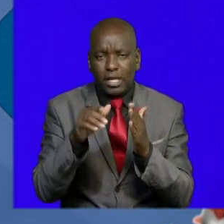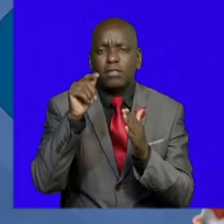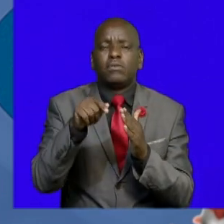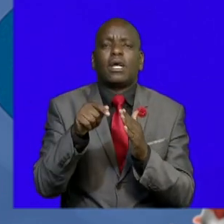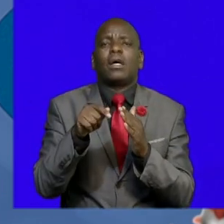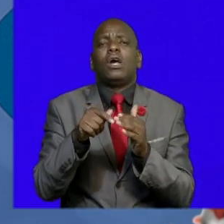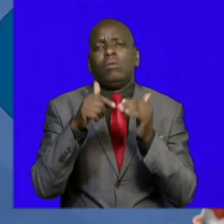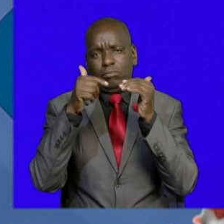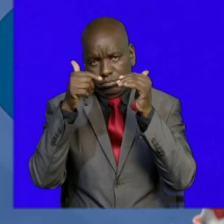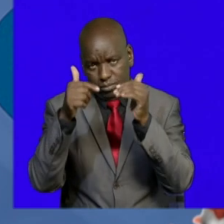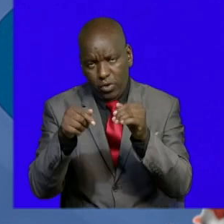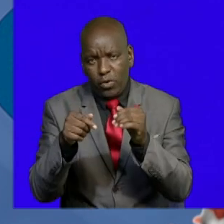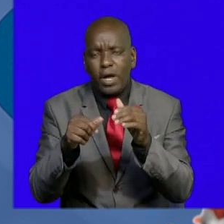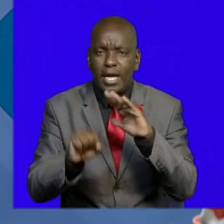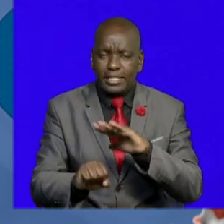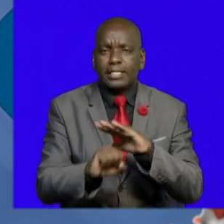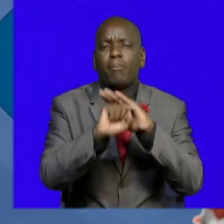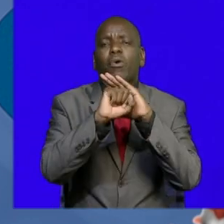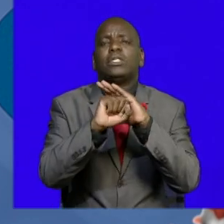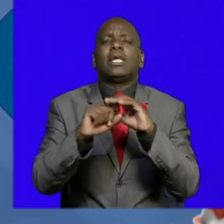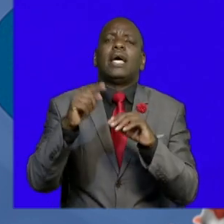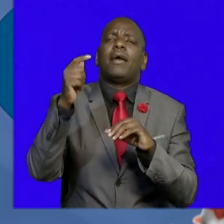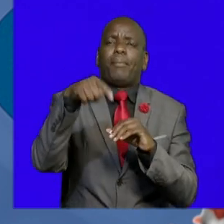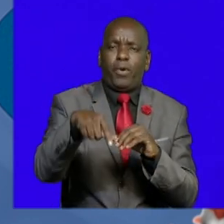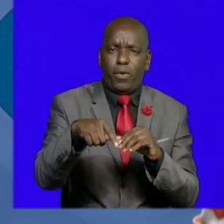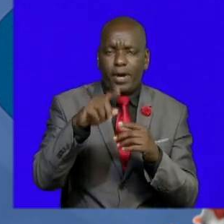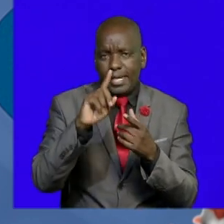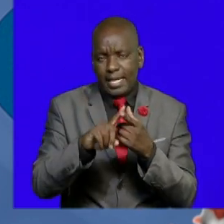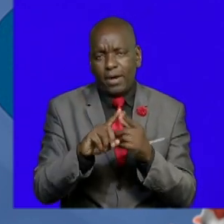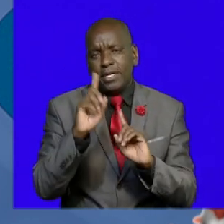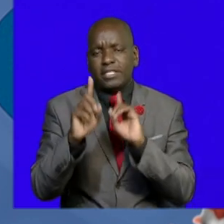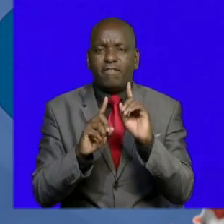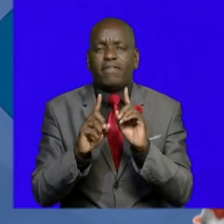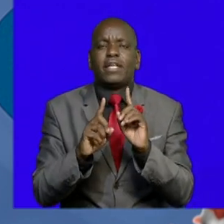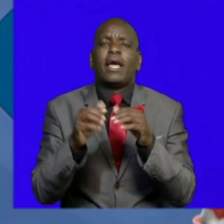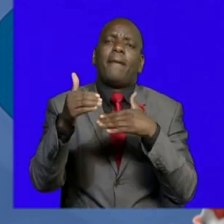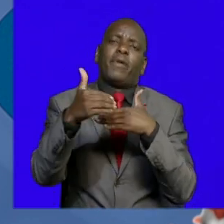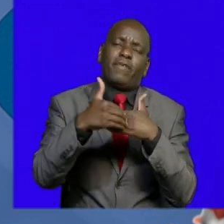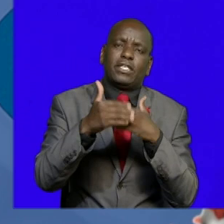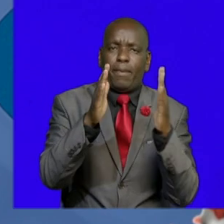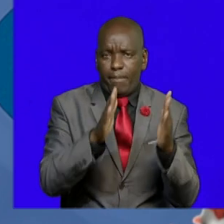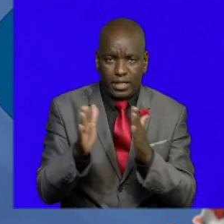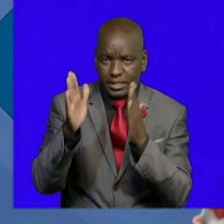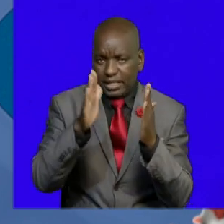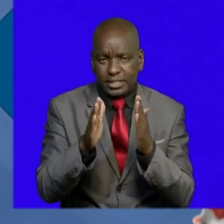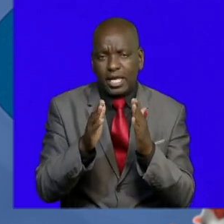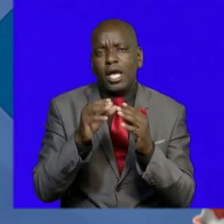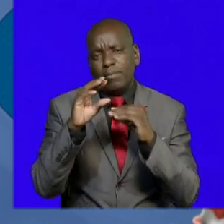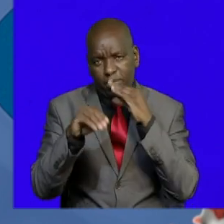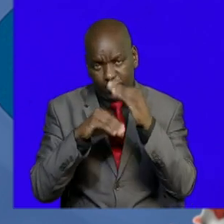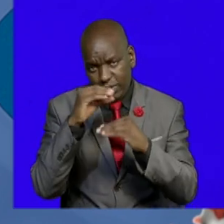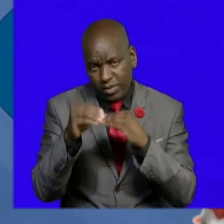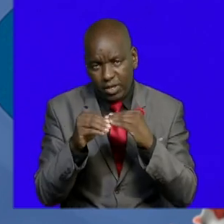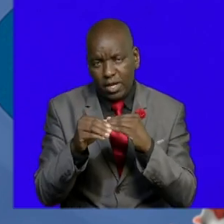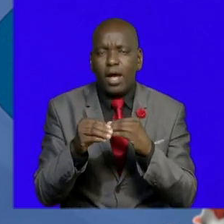to complement what we are already doing. In other words, existing preventative measures that we have talked about